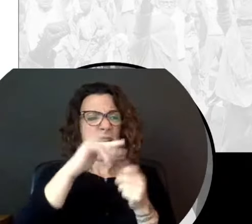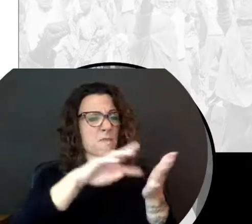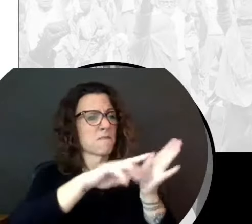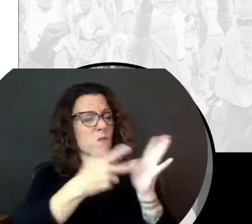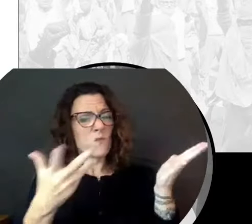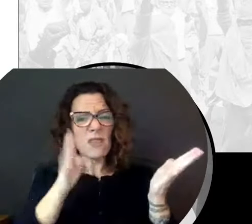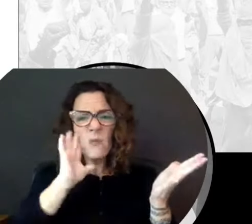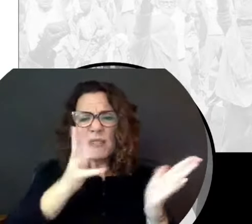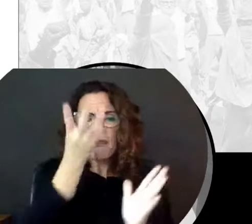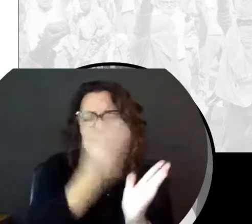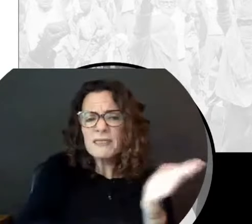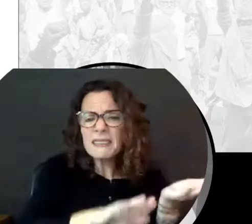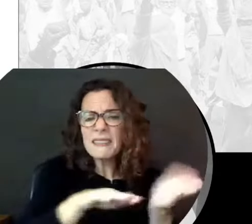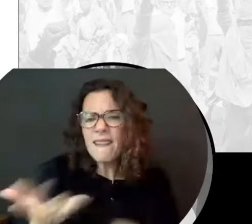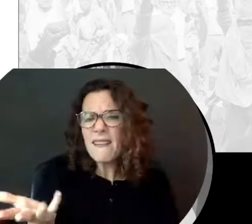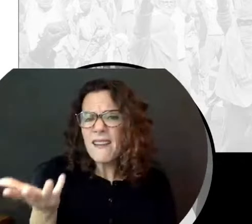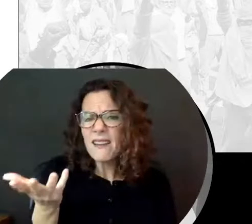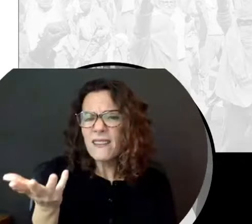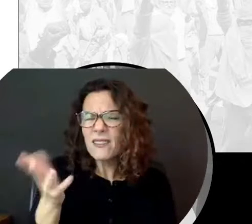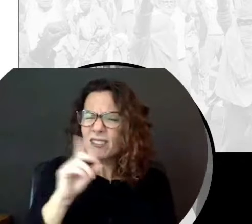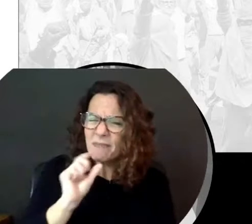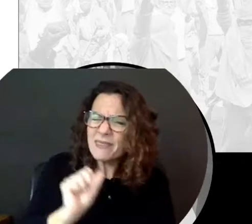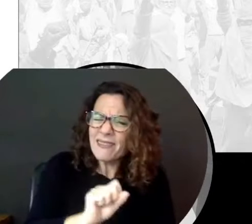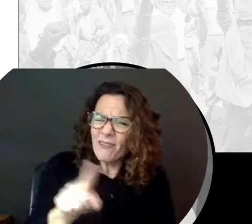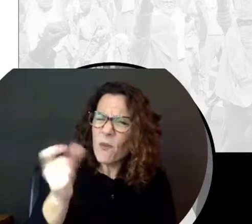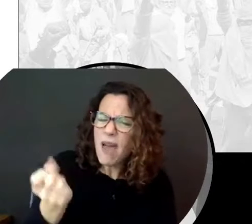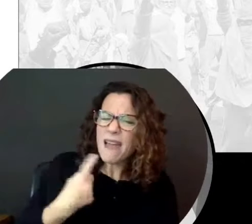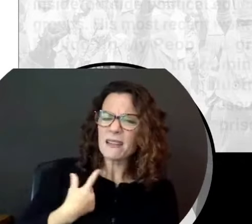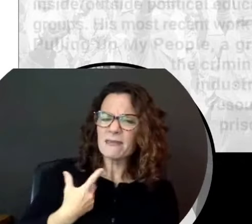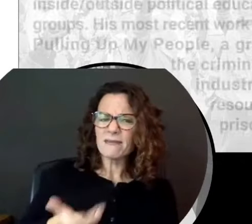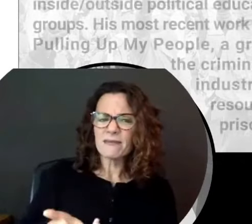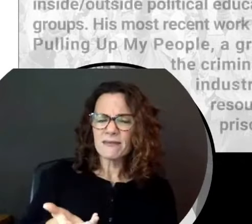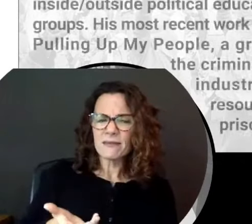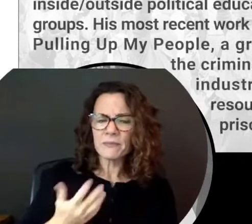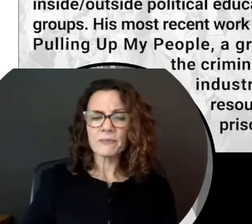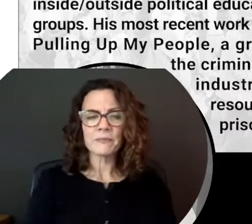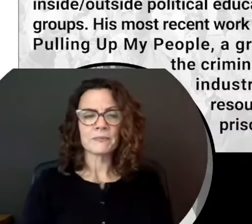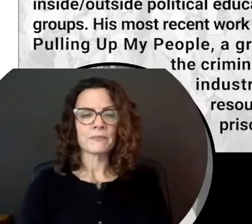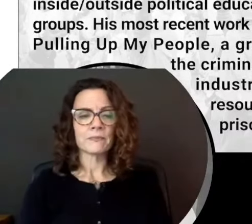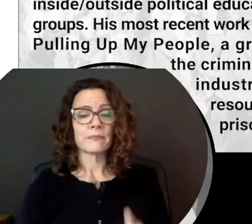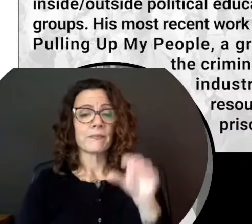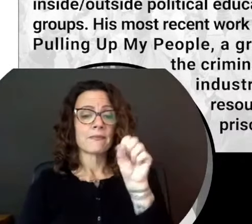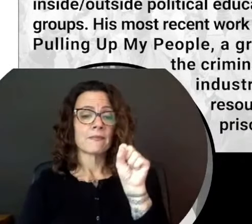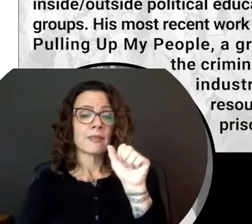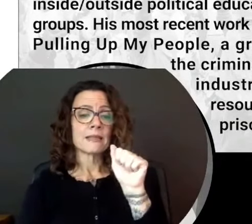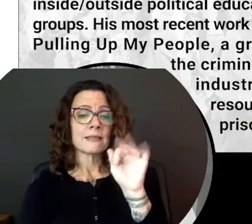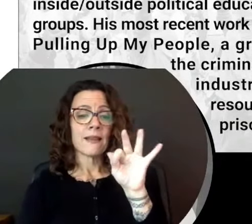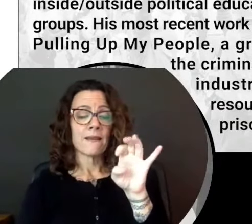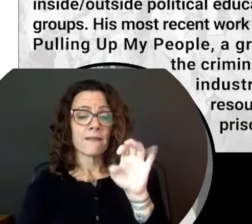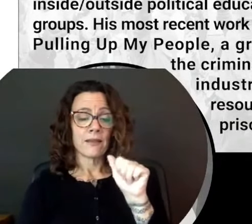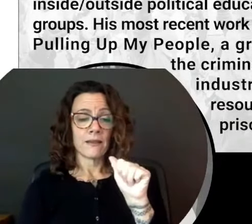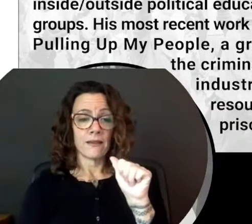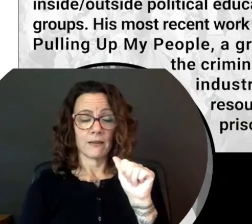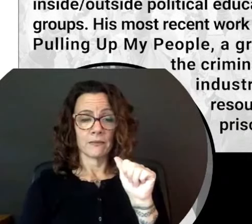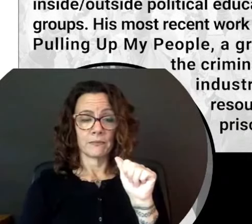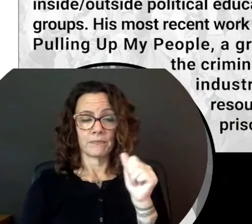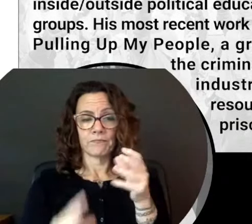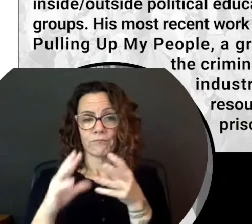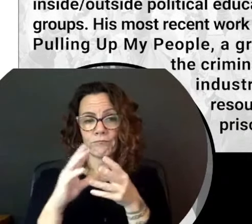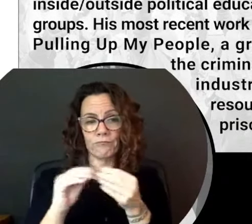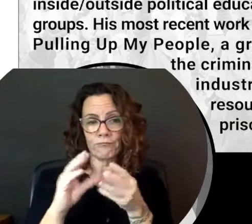There are certain things that bring death to the forefront of my mind. Being in prison is one of